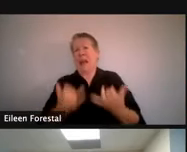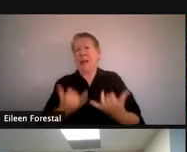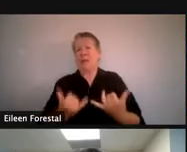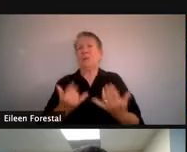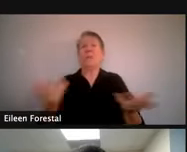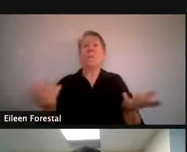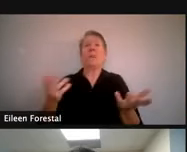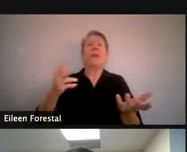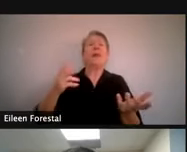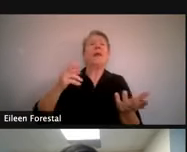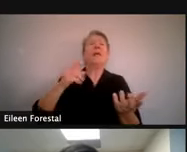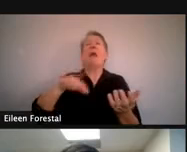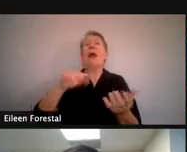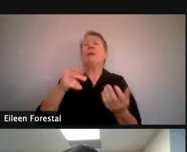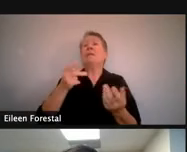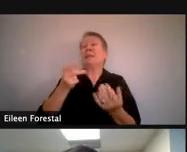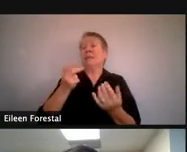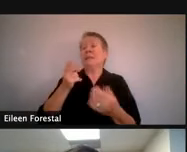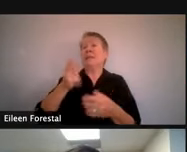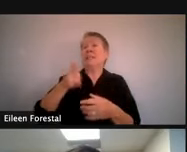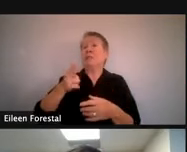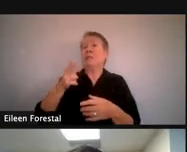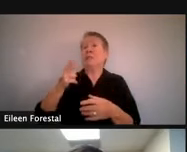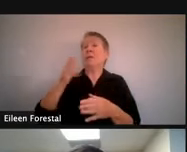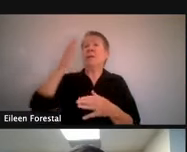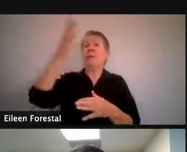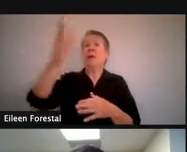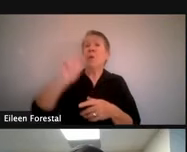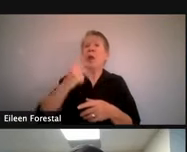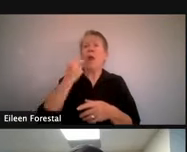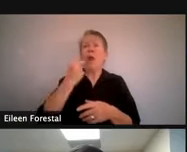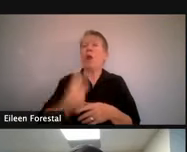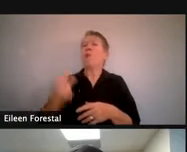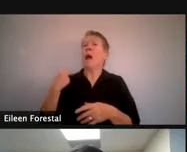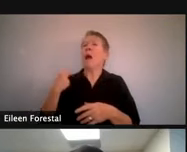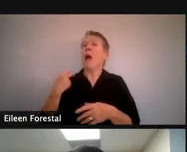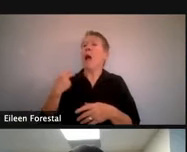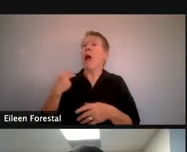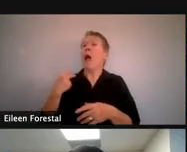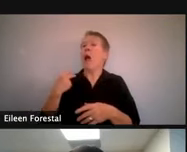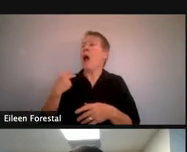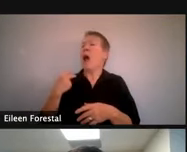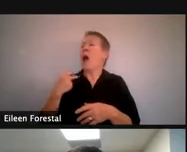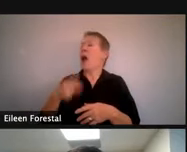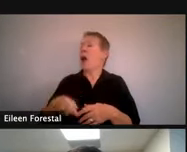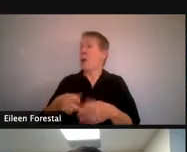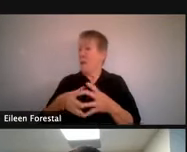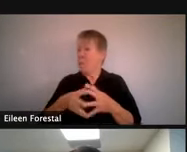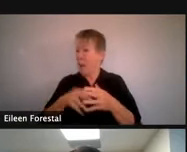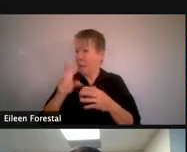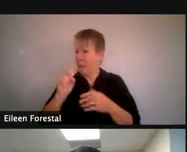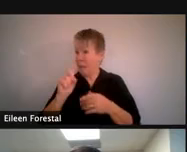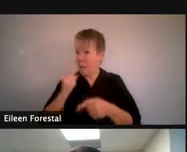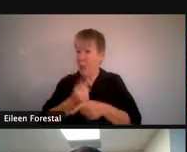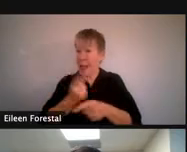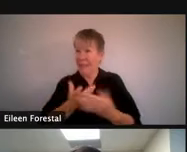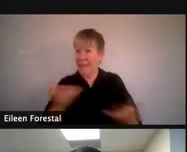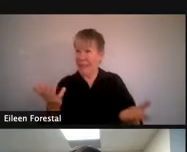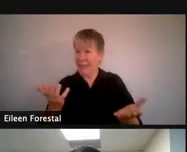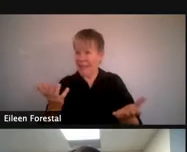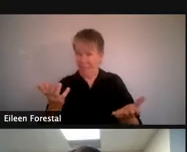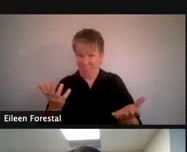be devastatingly unkind, and the pain will be devastating if we undershoot and don't meet this moment. Brenda, we'll follow